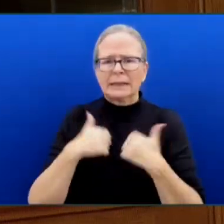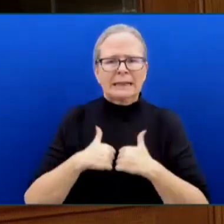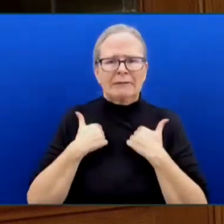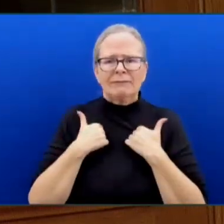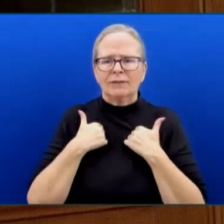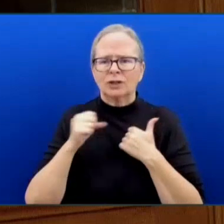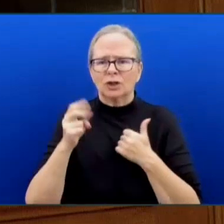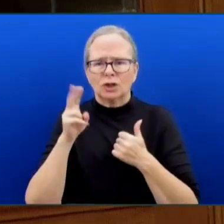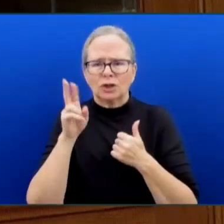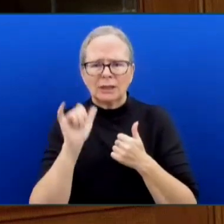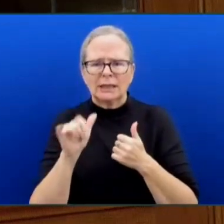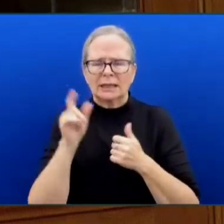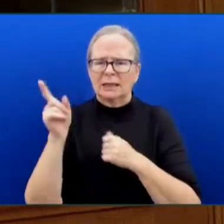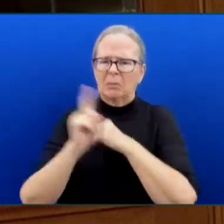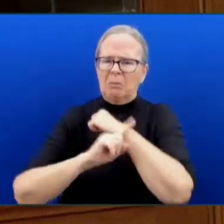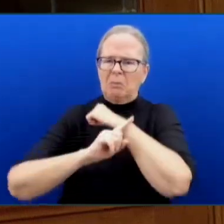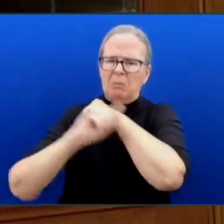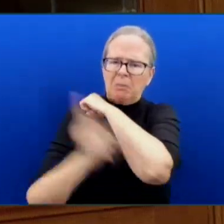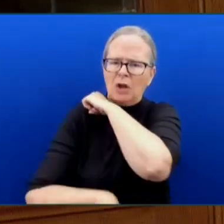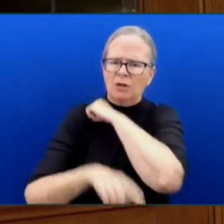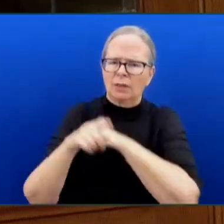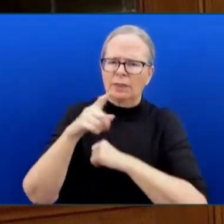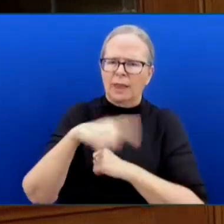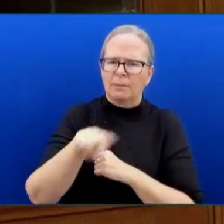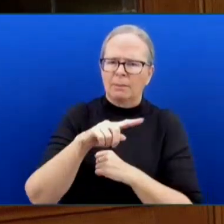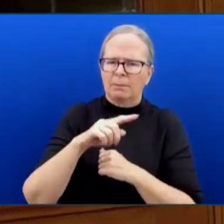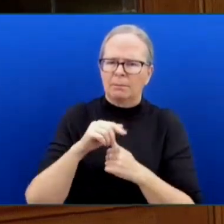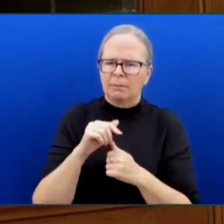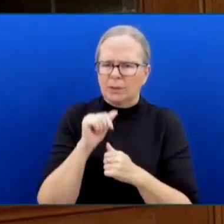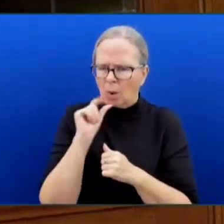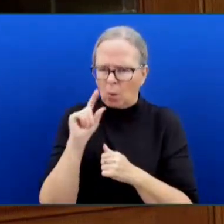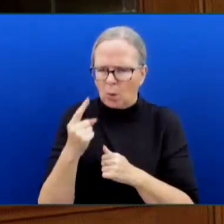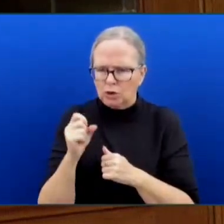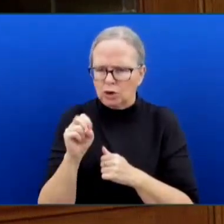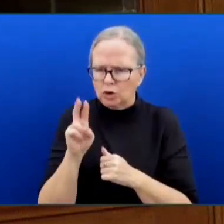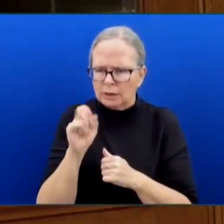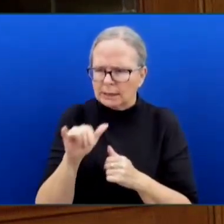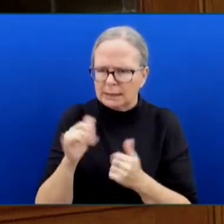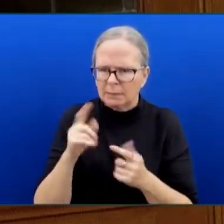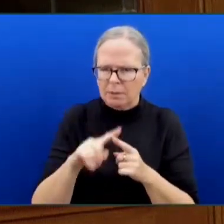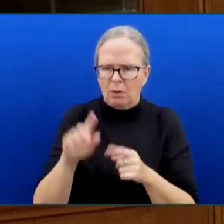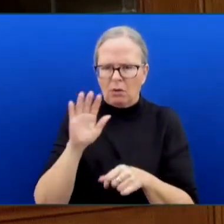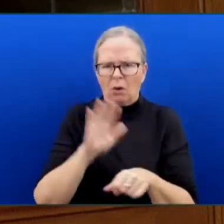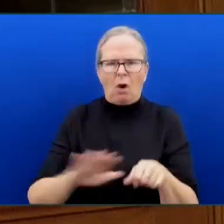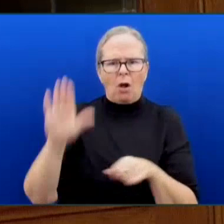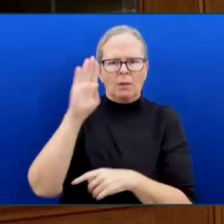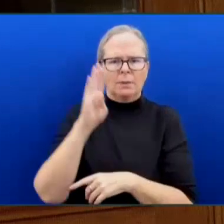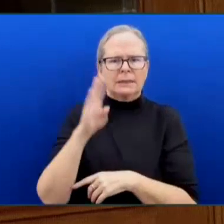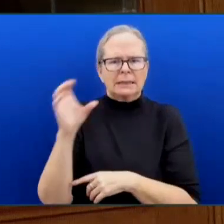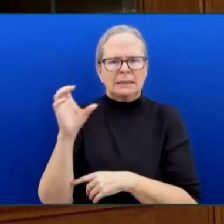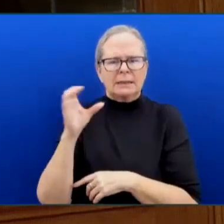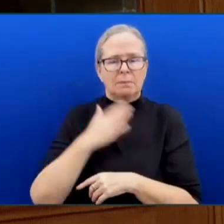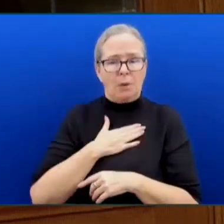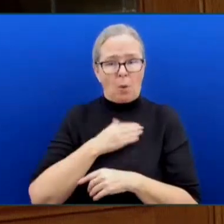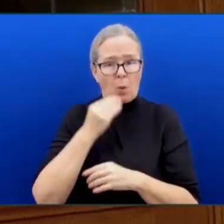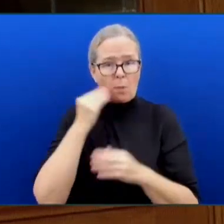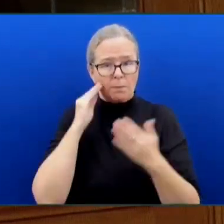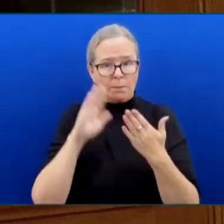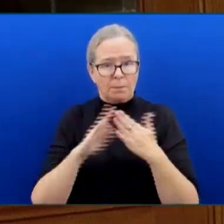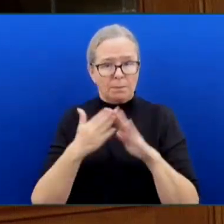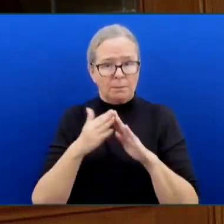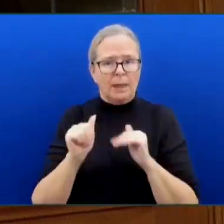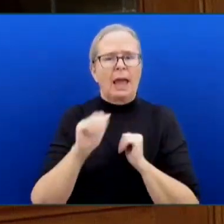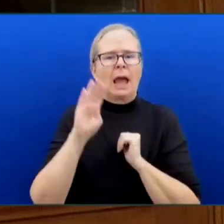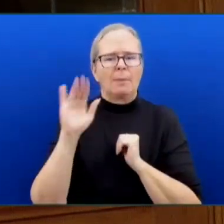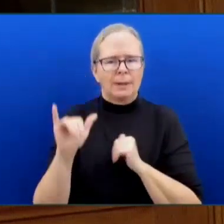and communities all across British Columbia, Mr. Speaker. In my home community of Abbotsford, the taxpayers' share